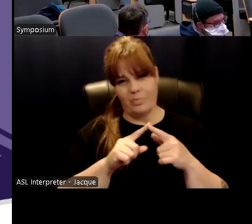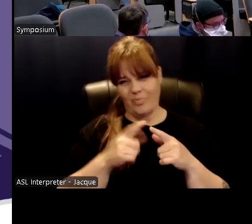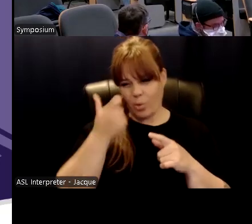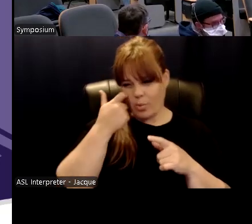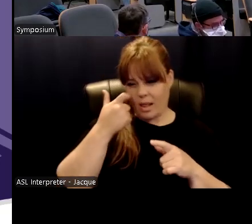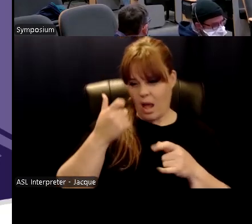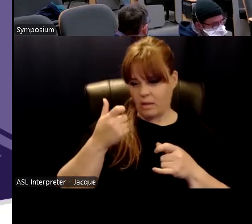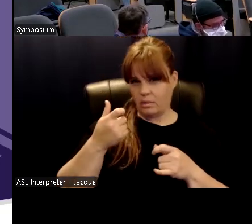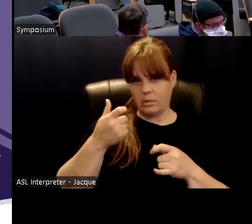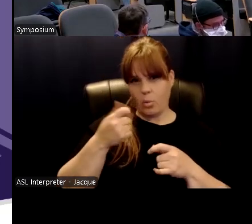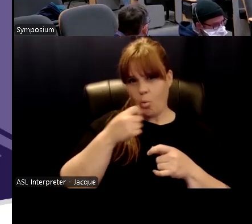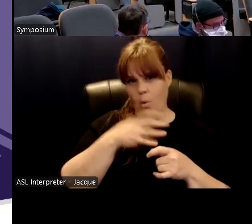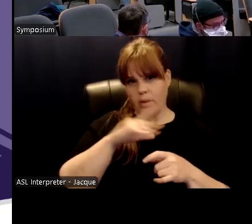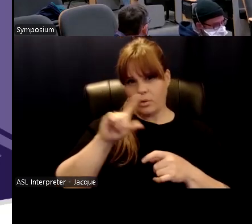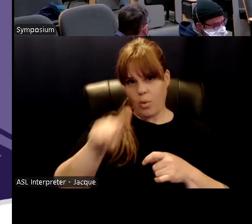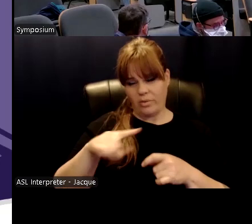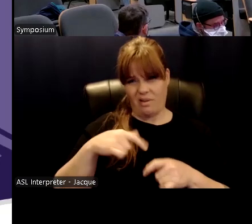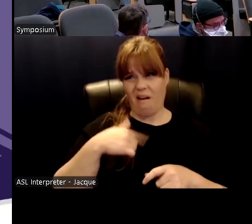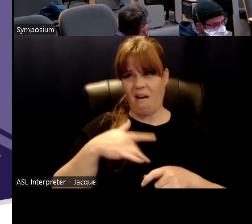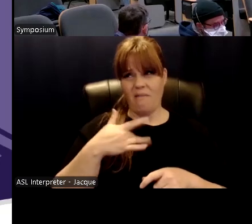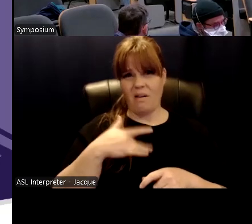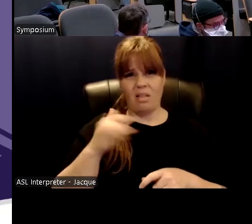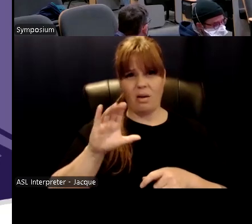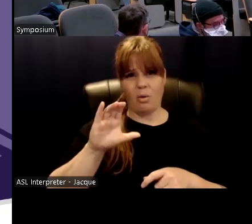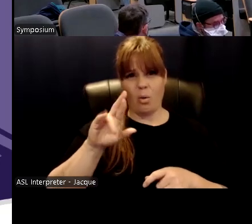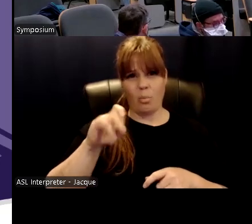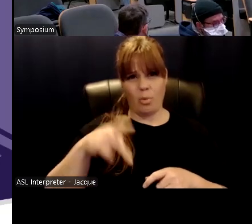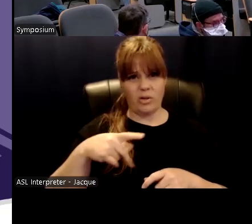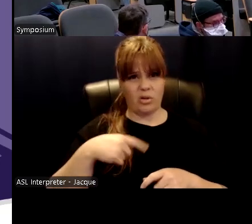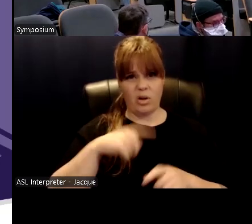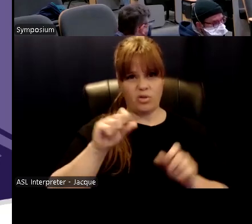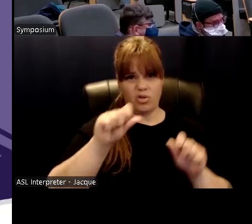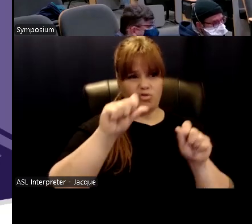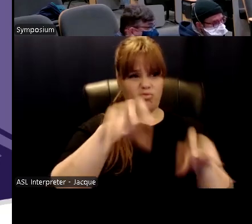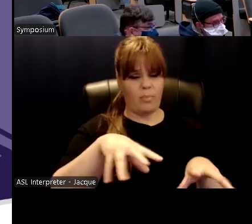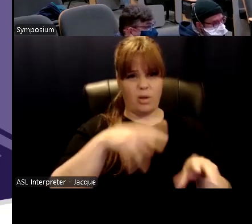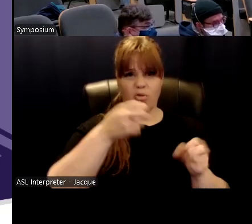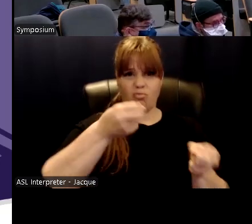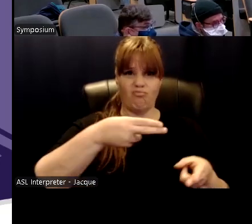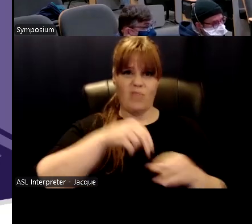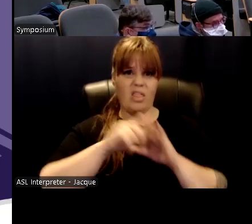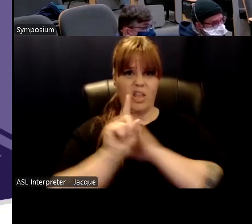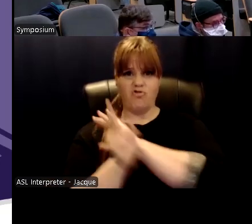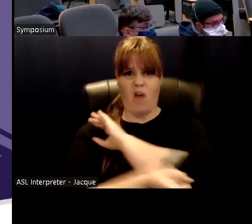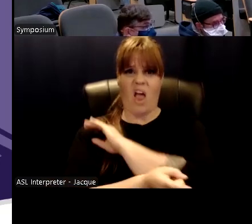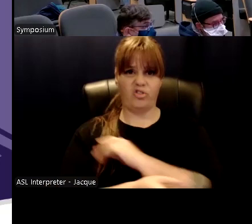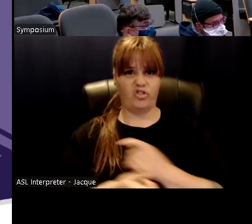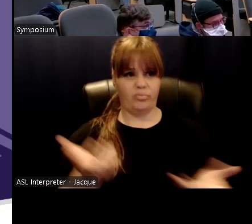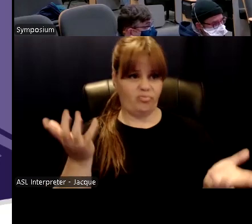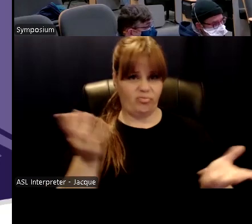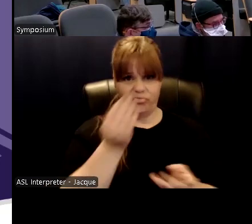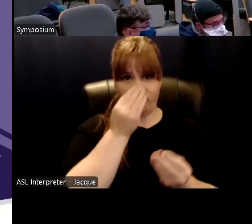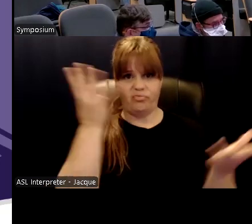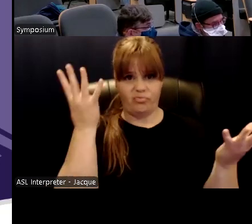question, I'm feeling as though corporations are essentially just dropping you in the trash. They don't care about